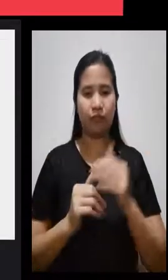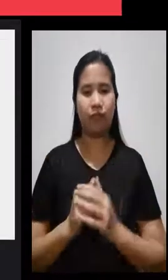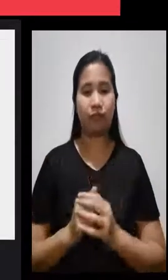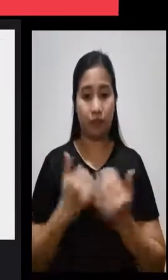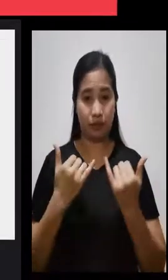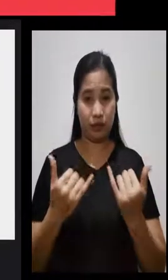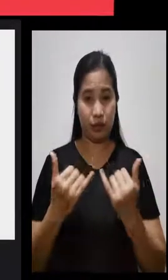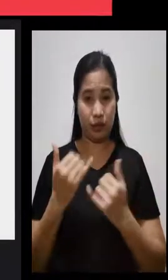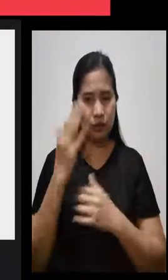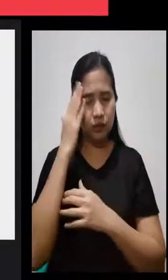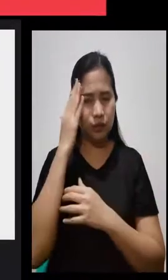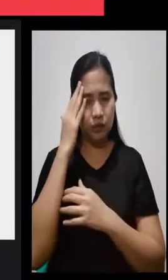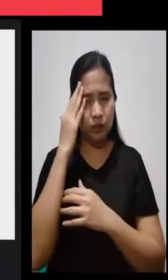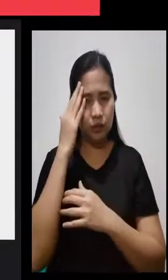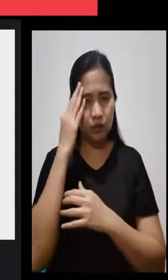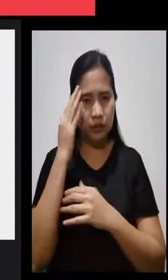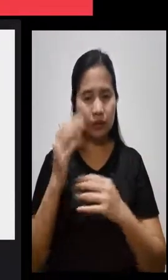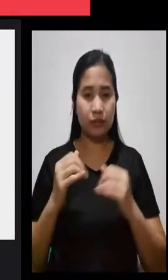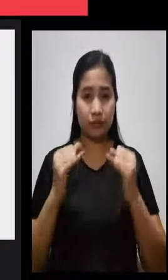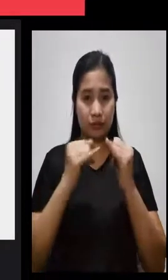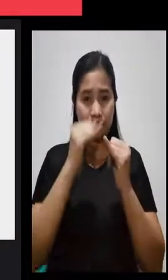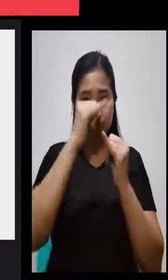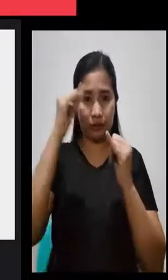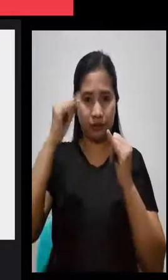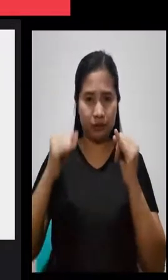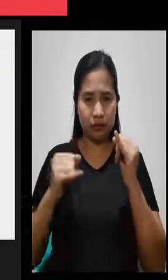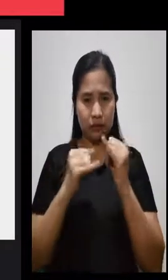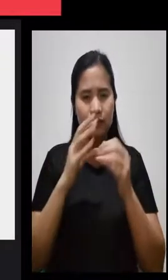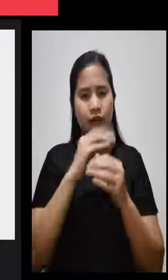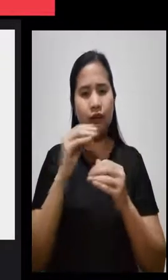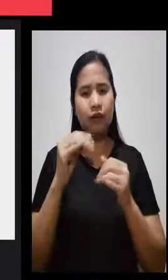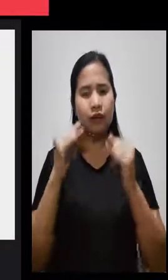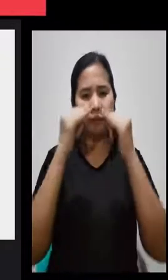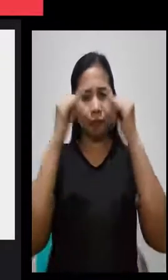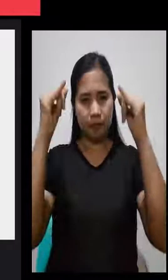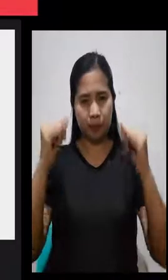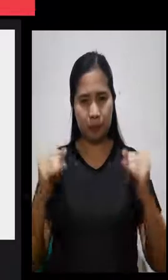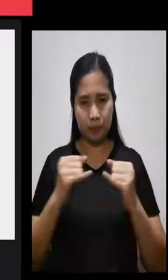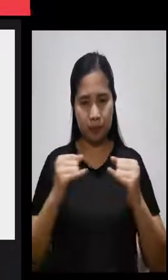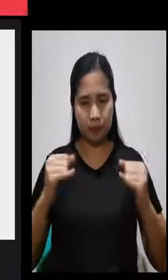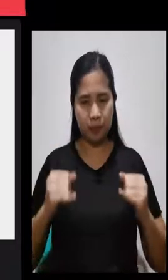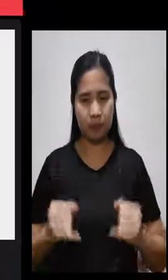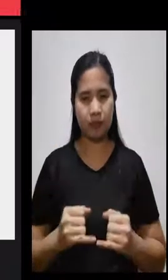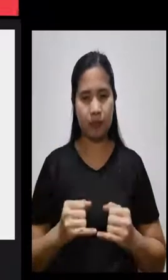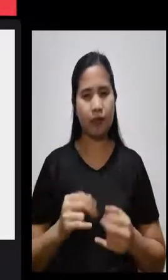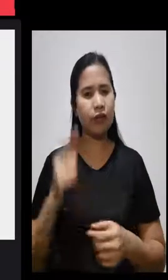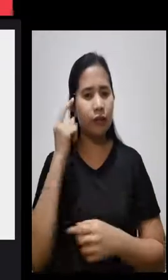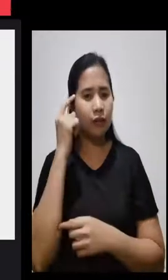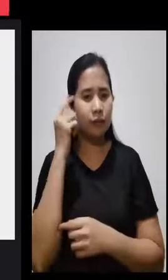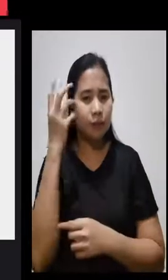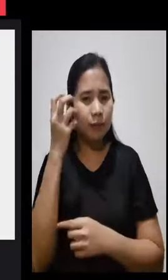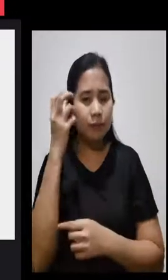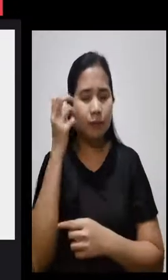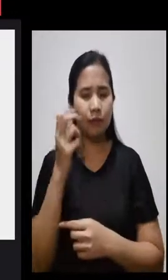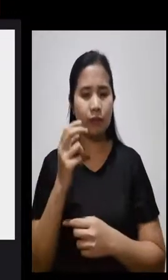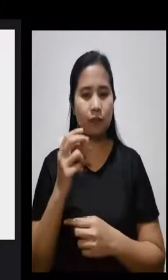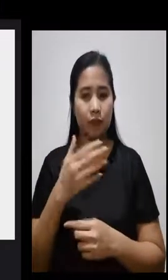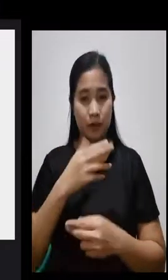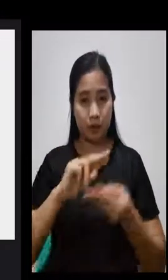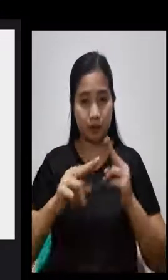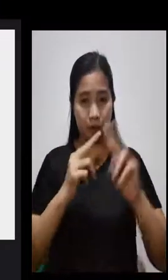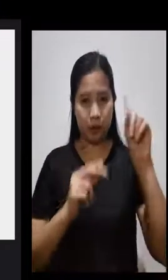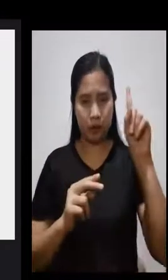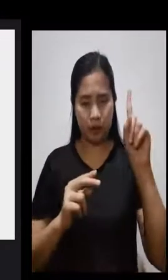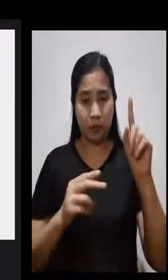Now that you know the series and parallel circuit, think about this. Number 1. Would it be better